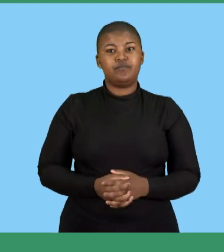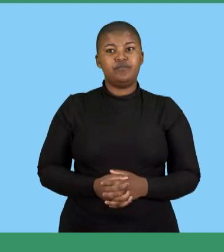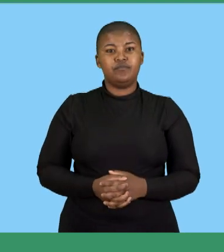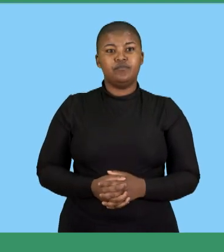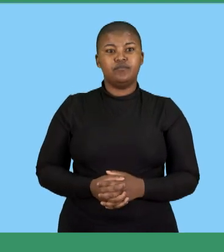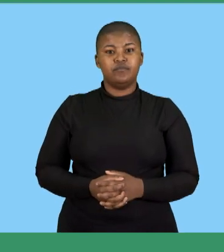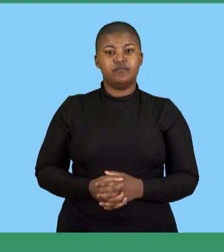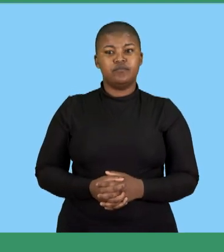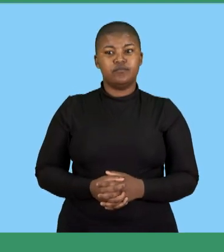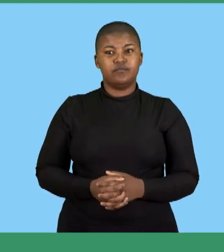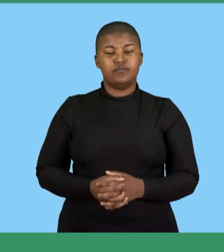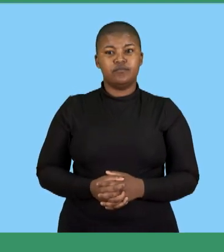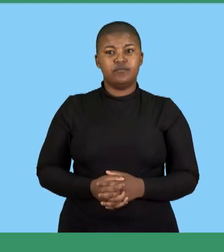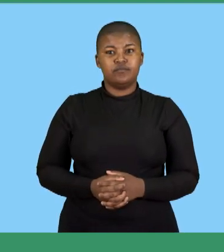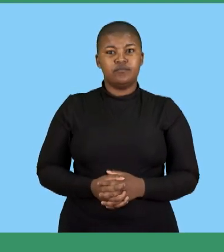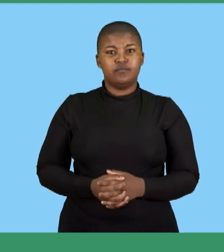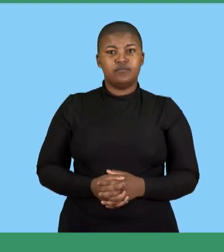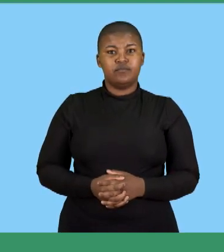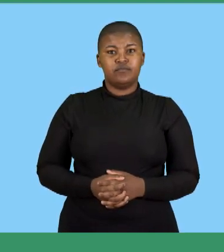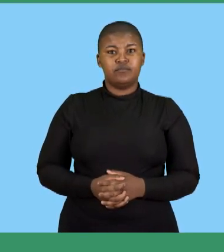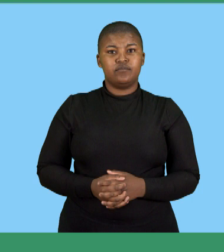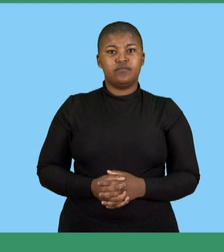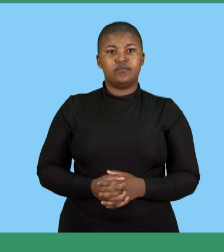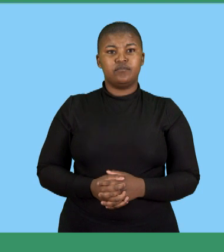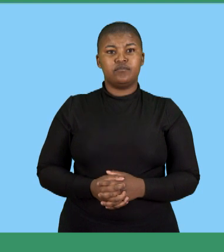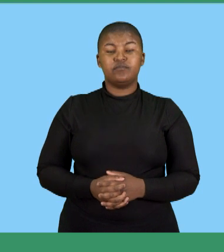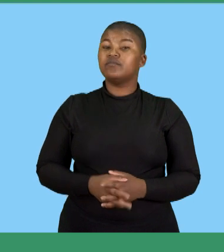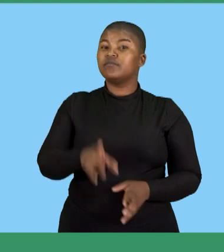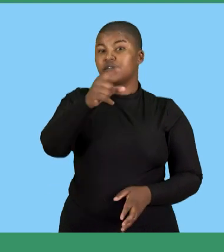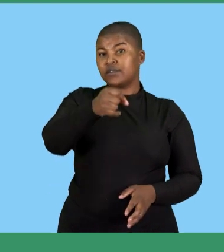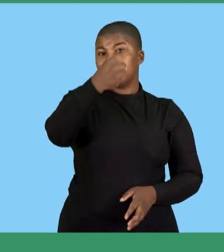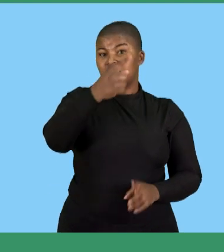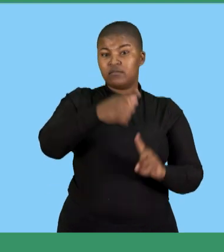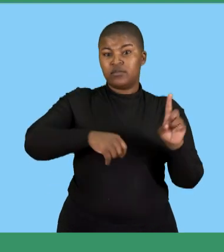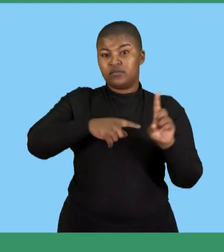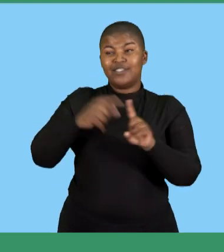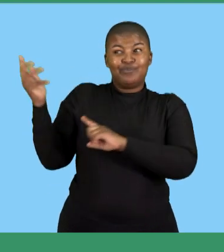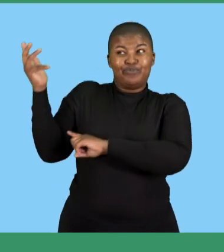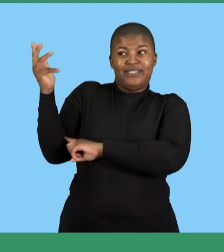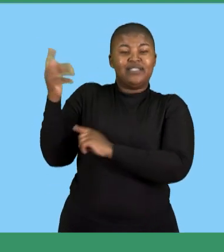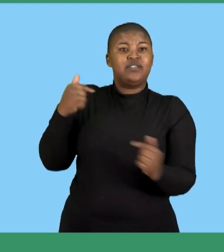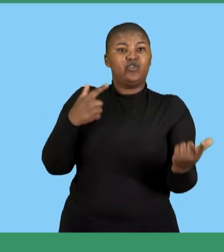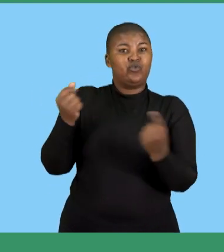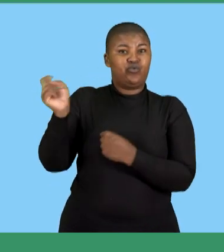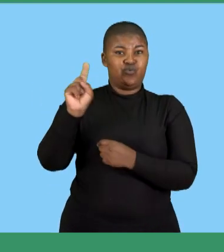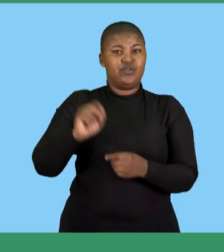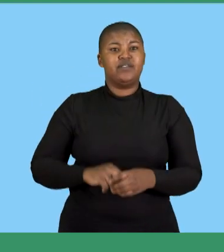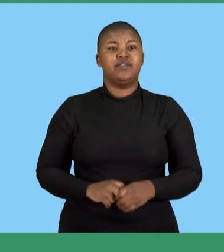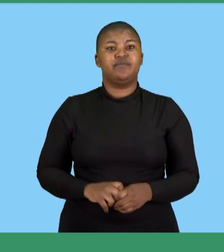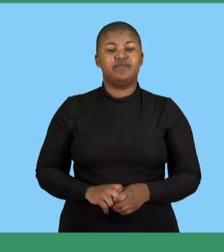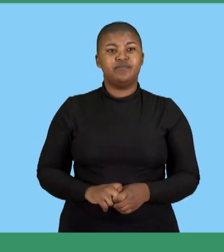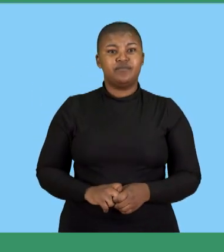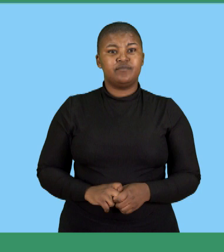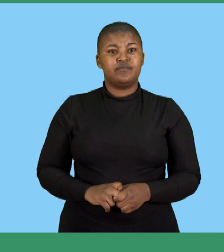happen during or while the presenter is presenting. The first thing the presenter should do when they're